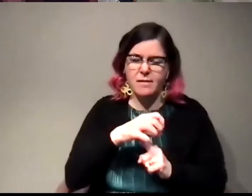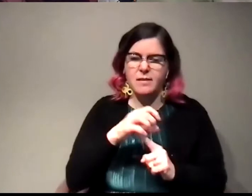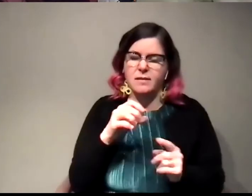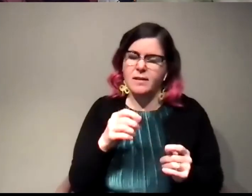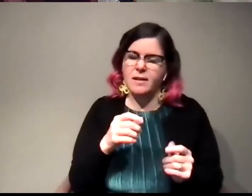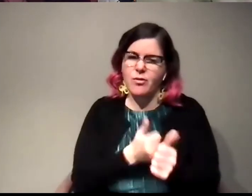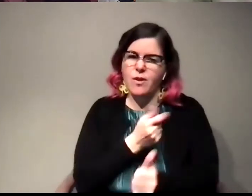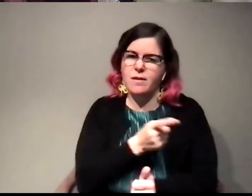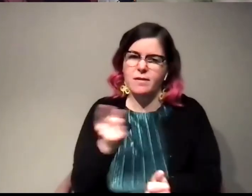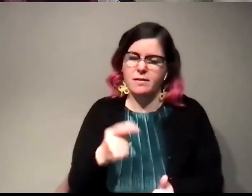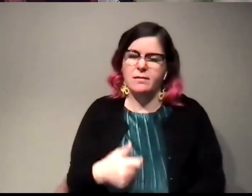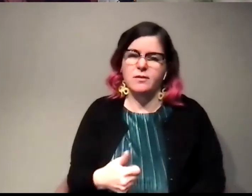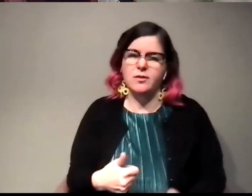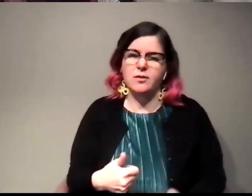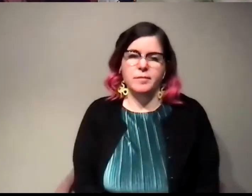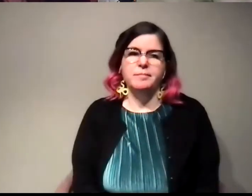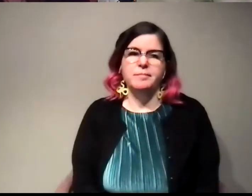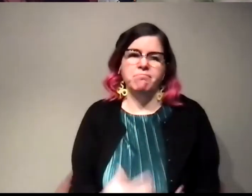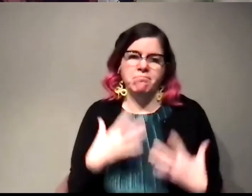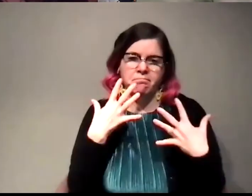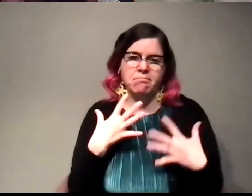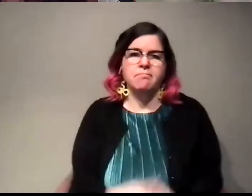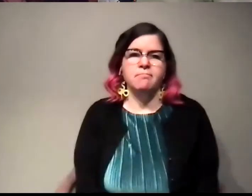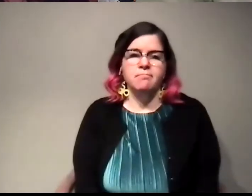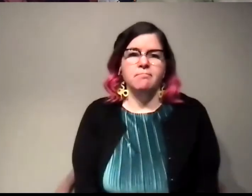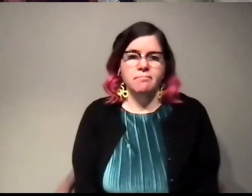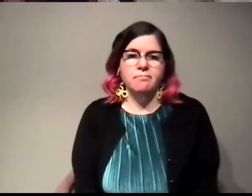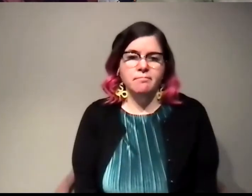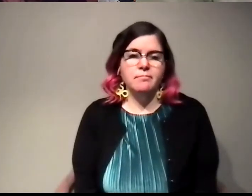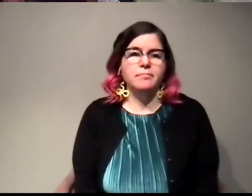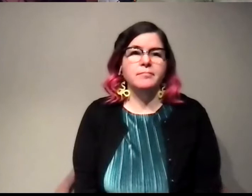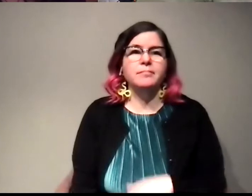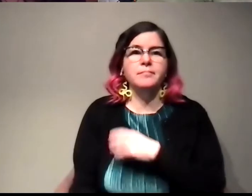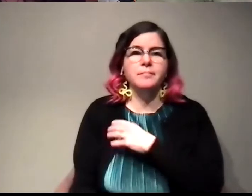is very sad. Very sad.